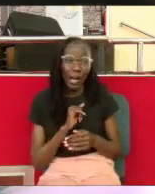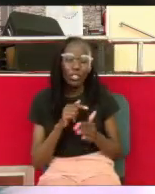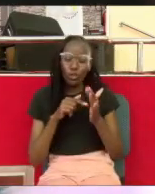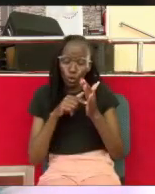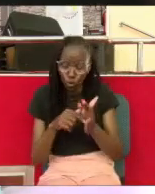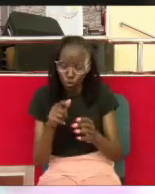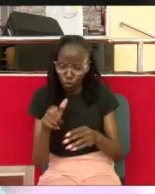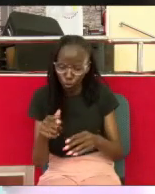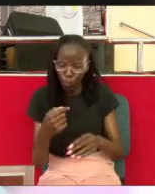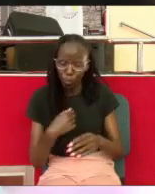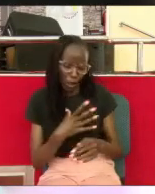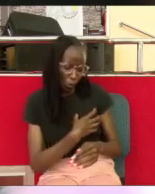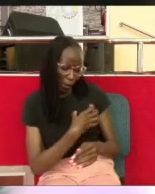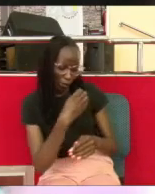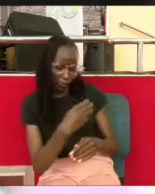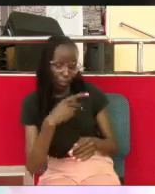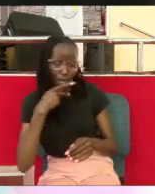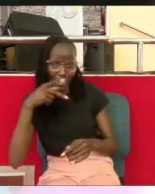that wealthy parent.